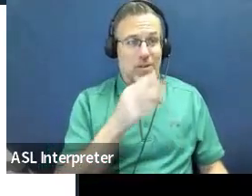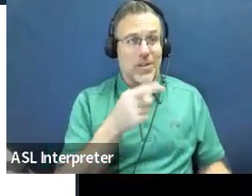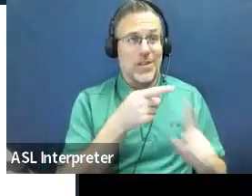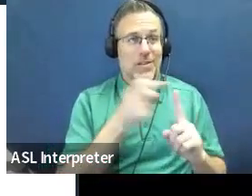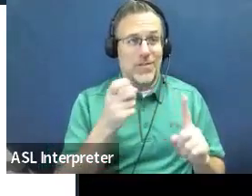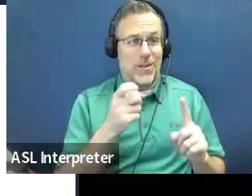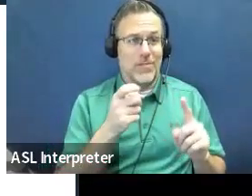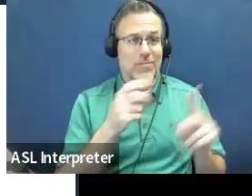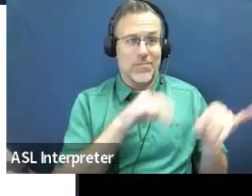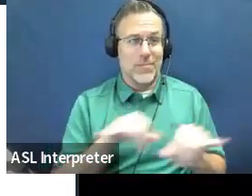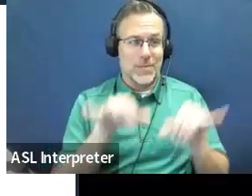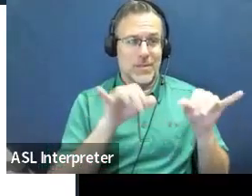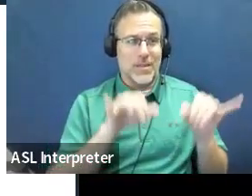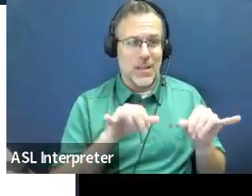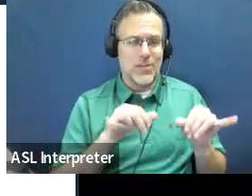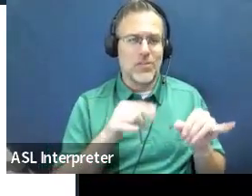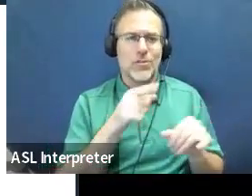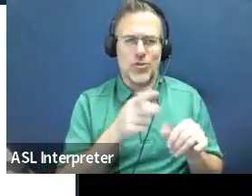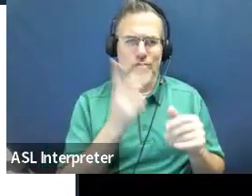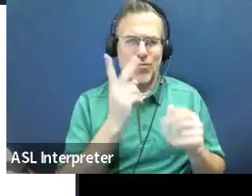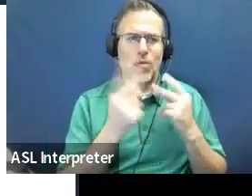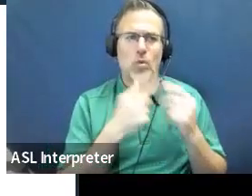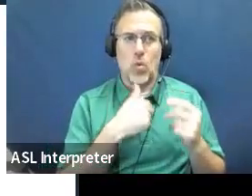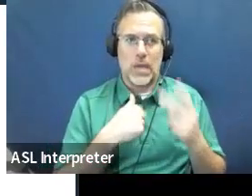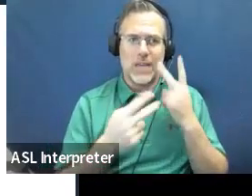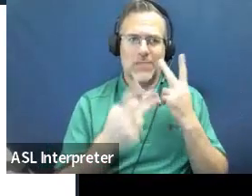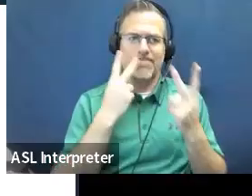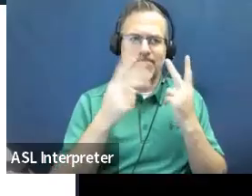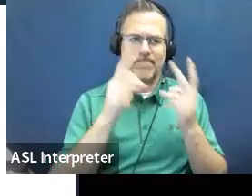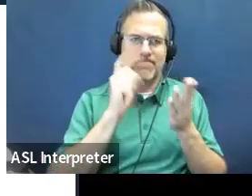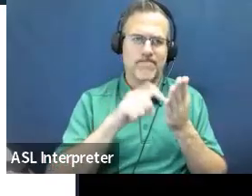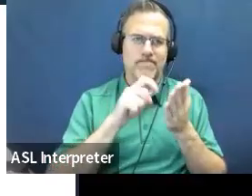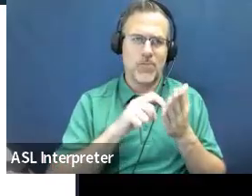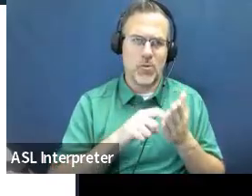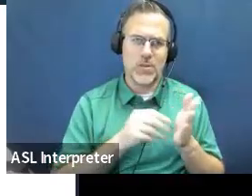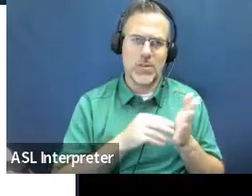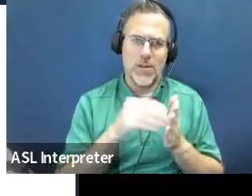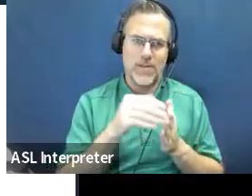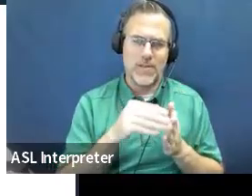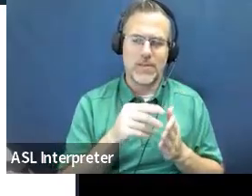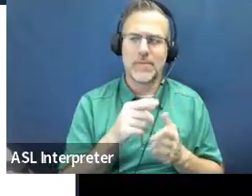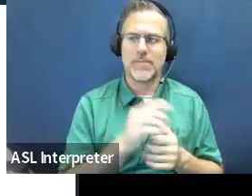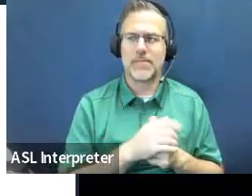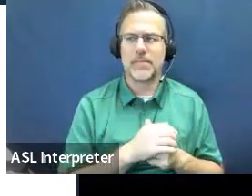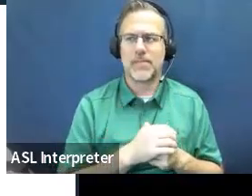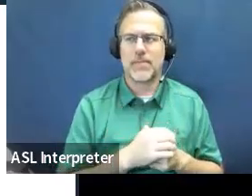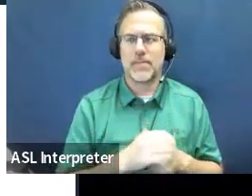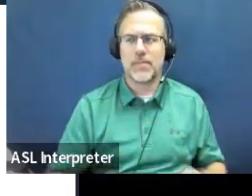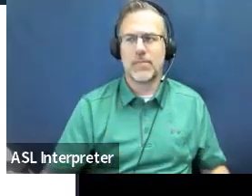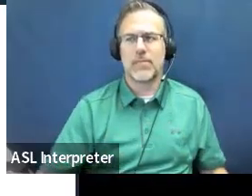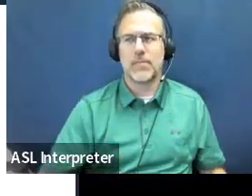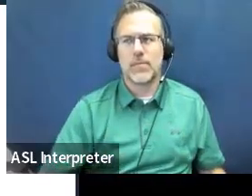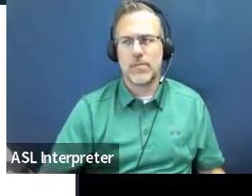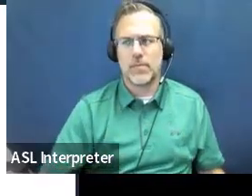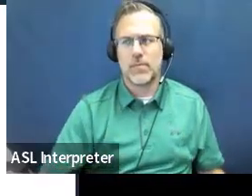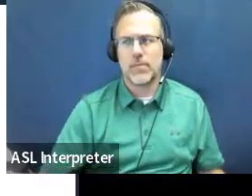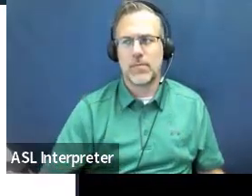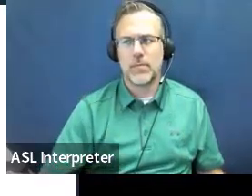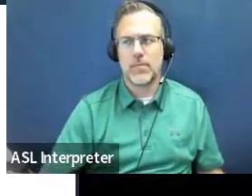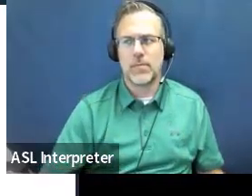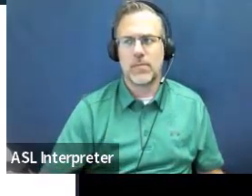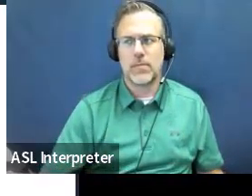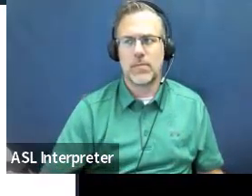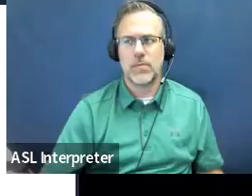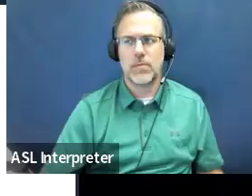standards, and we've seen this a lot. And so yeah. So what do we